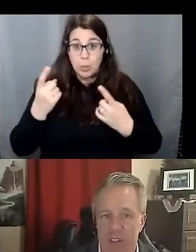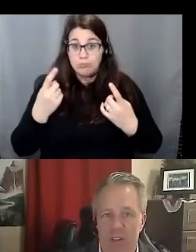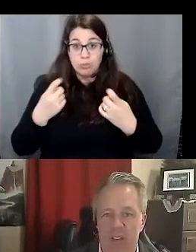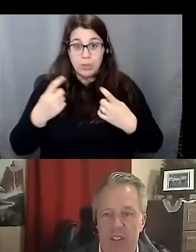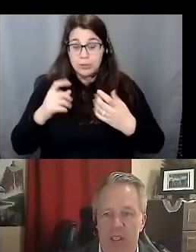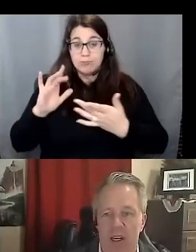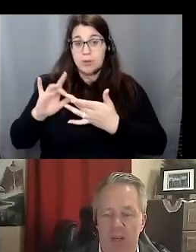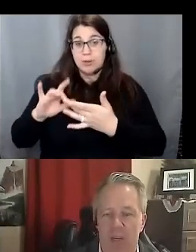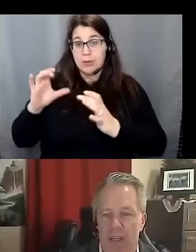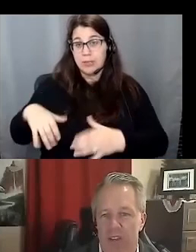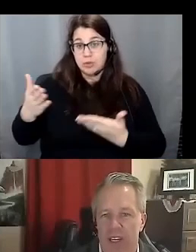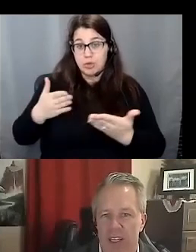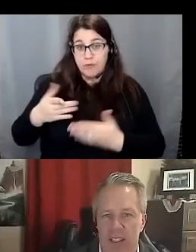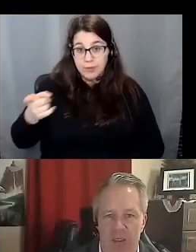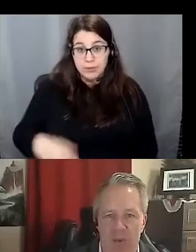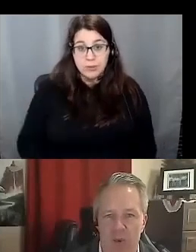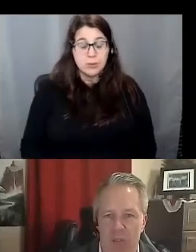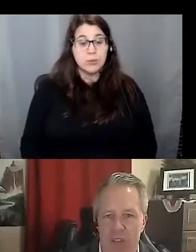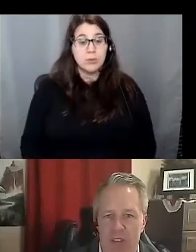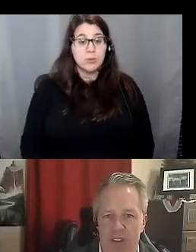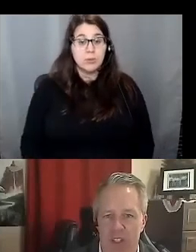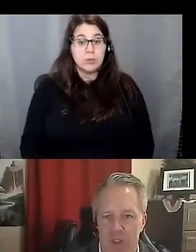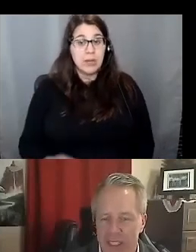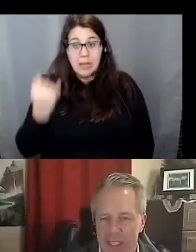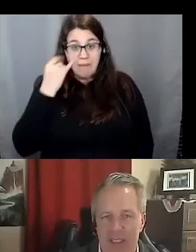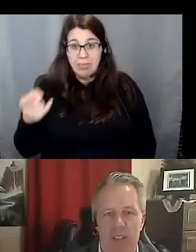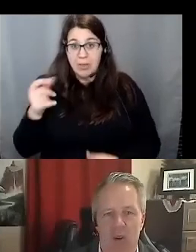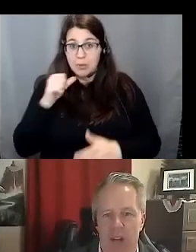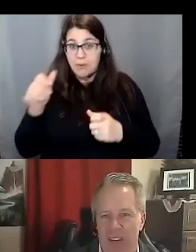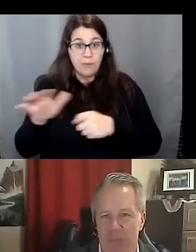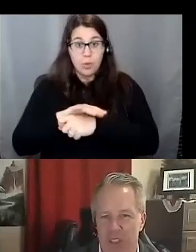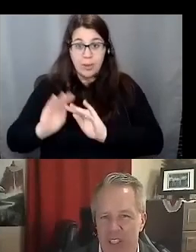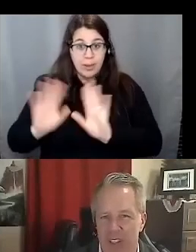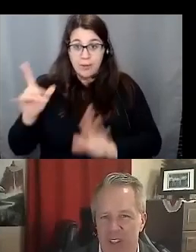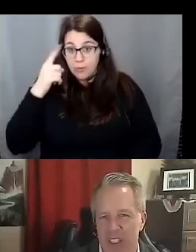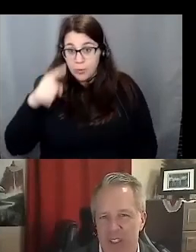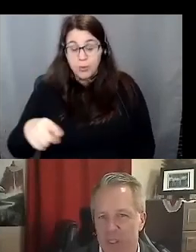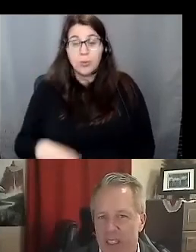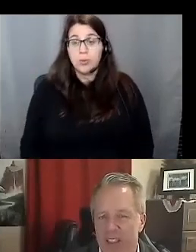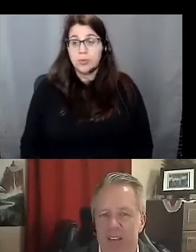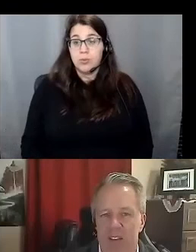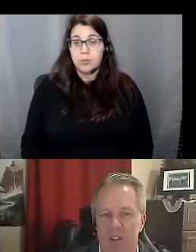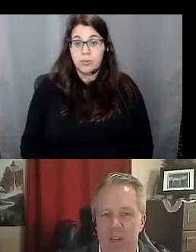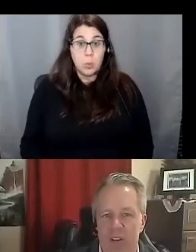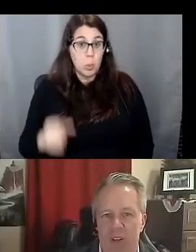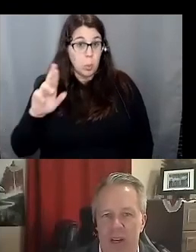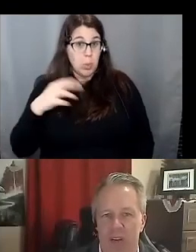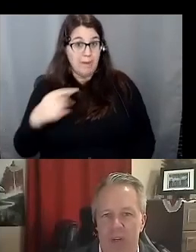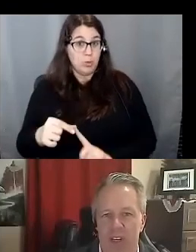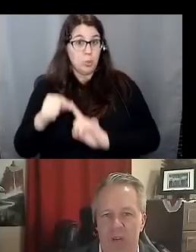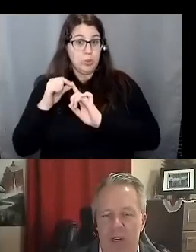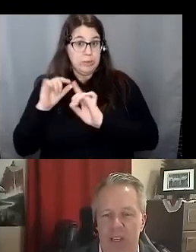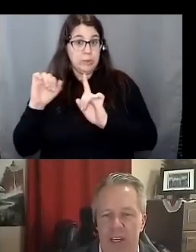any questions. And if you're not getting the full responses there that you need, or have a particularly unique situation, go